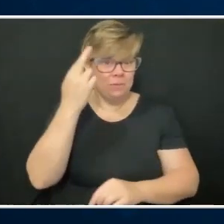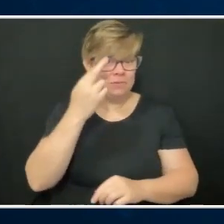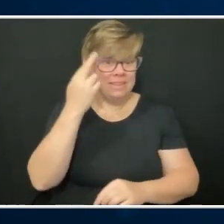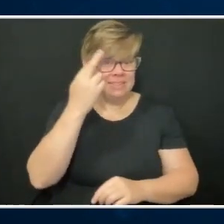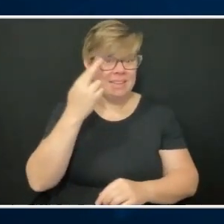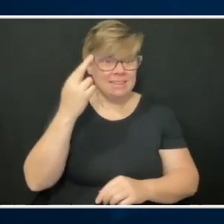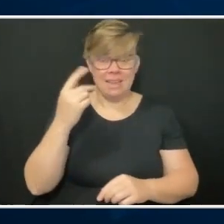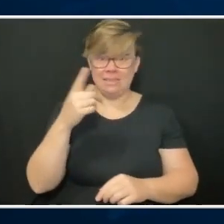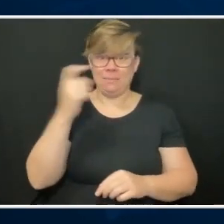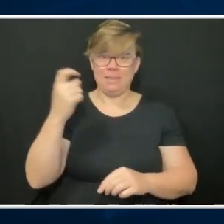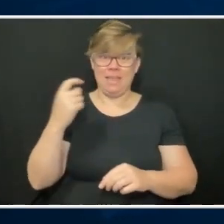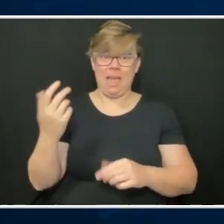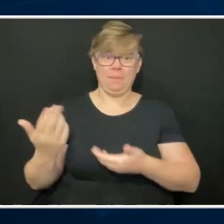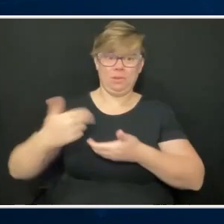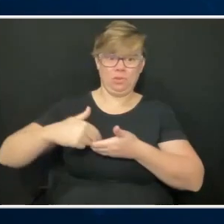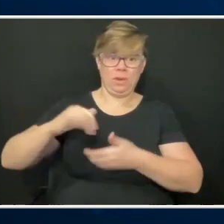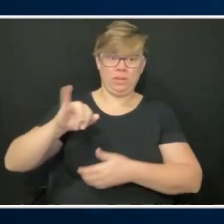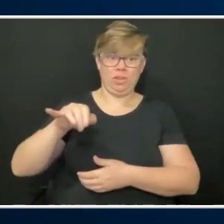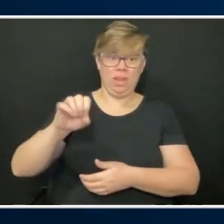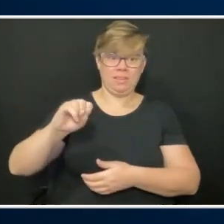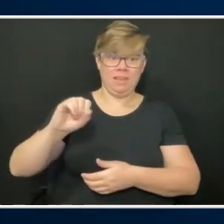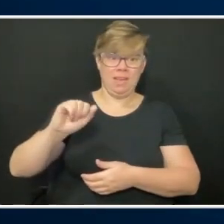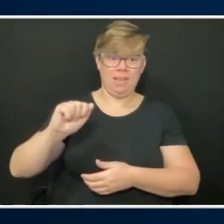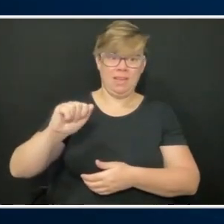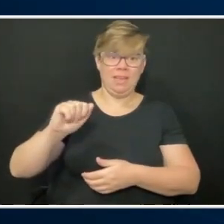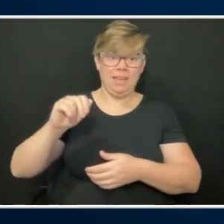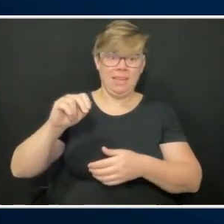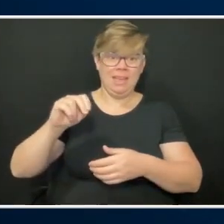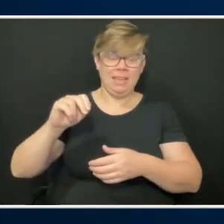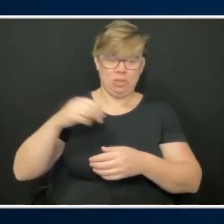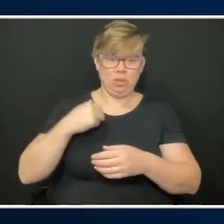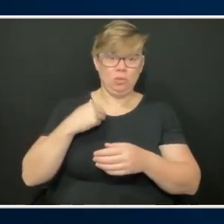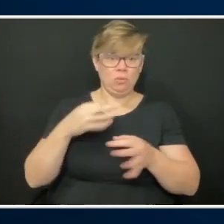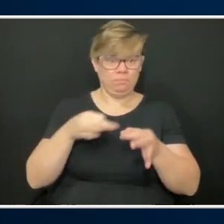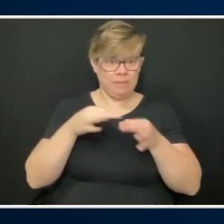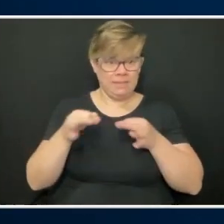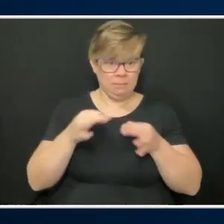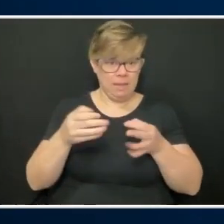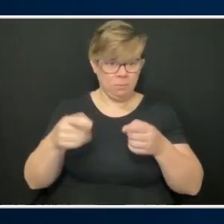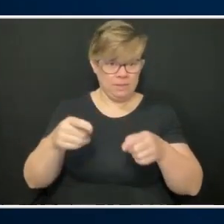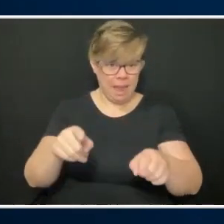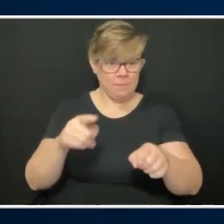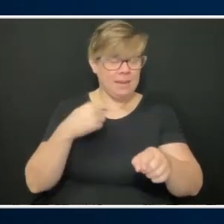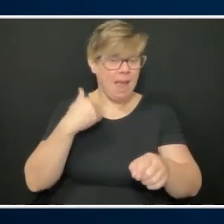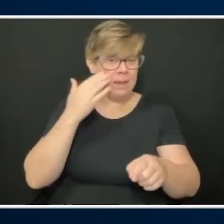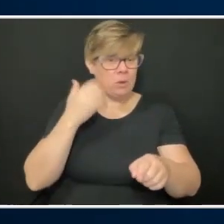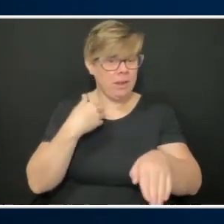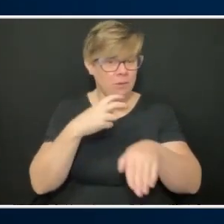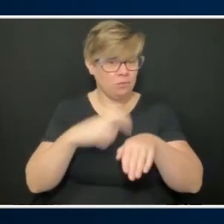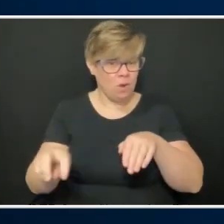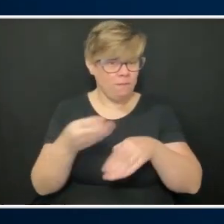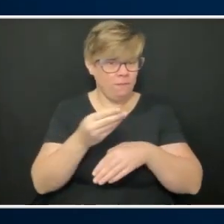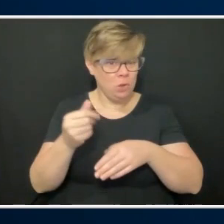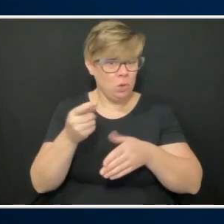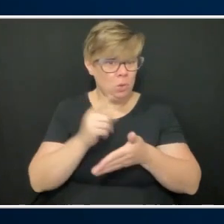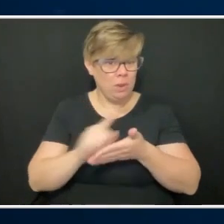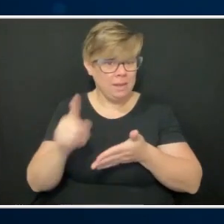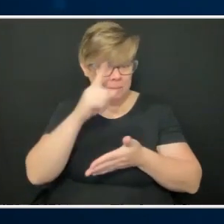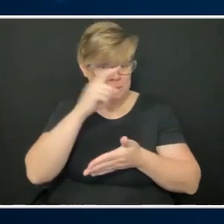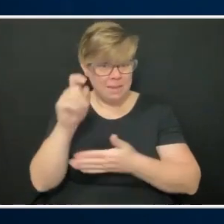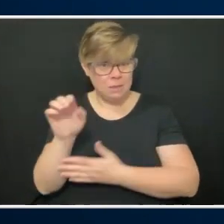I'm going to bring Jessica in to kind of explain a lot of what's going on, because I know you've had a rough couple of weeks because Brendon has been in the hospital